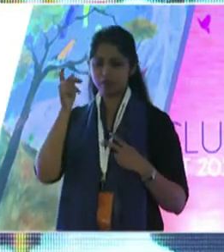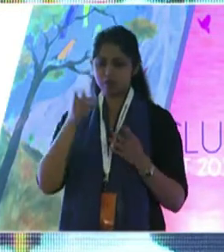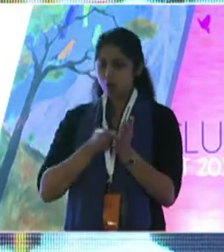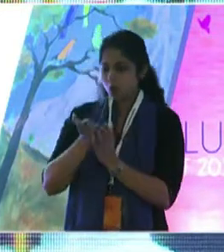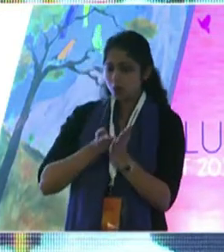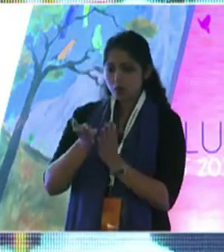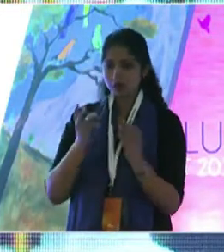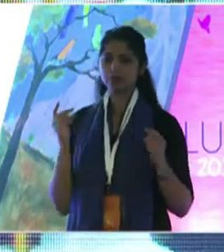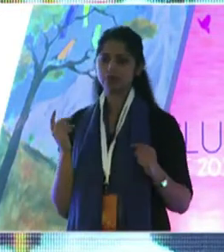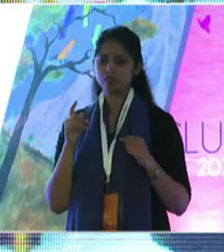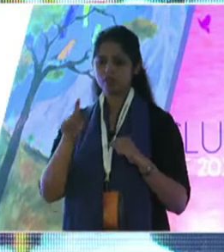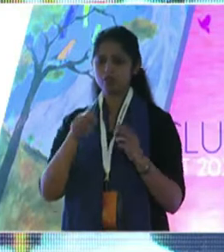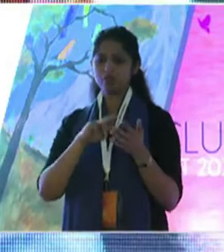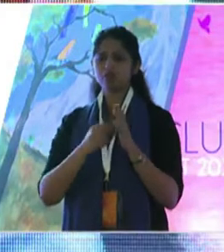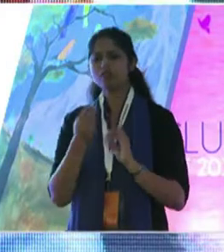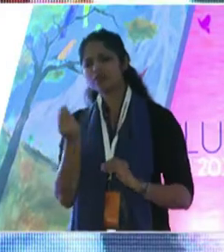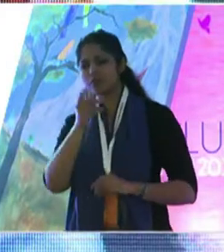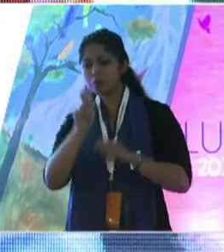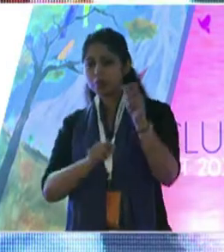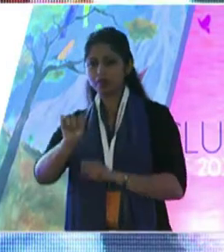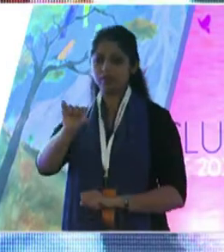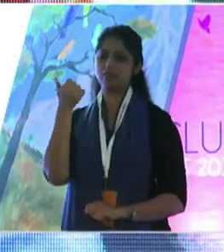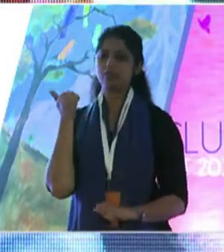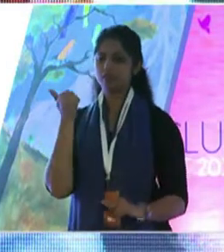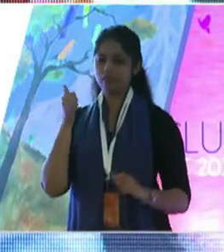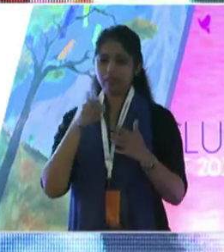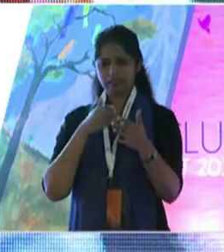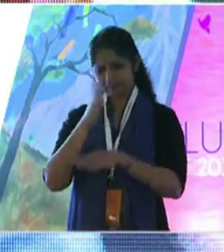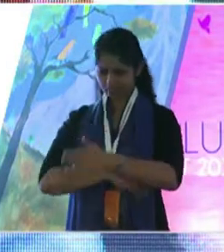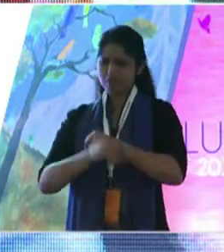way. So they were super successful people, but people who essentially